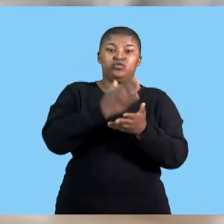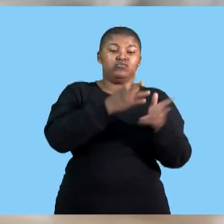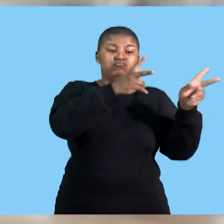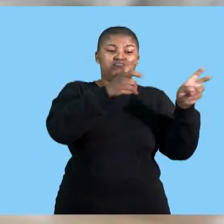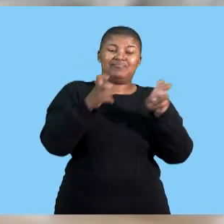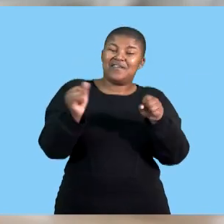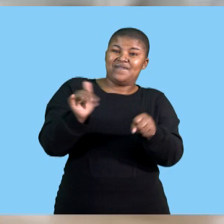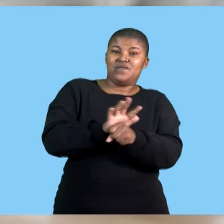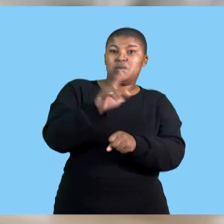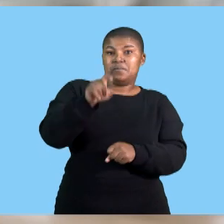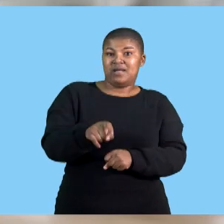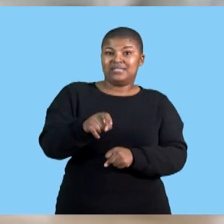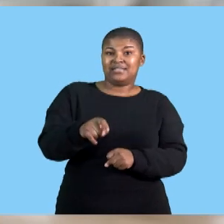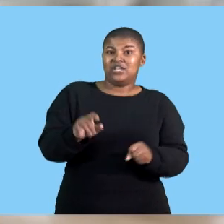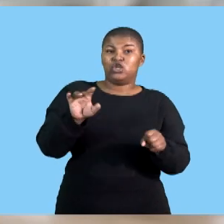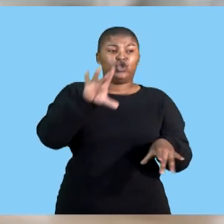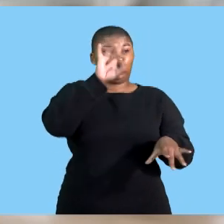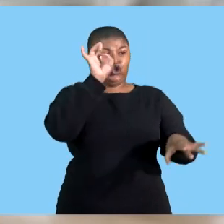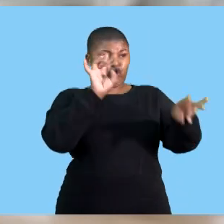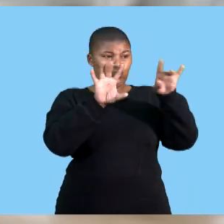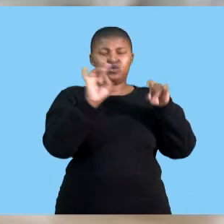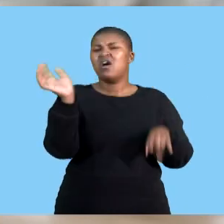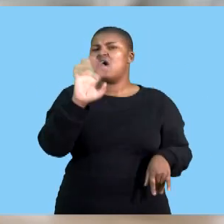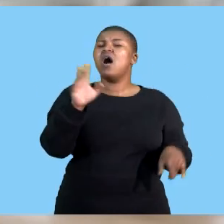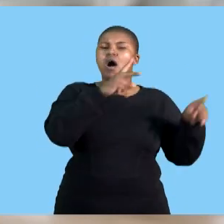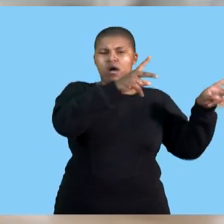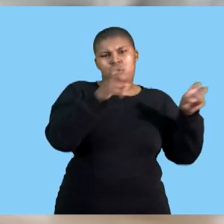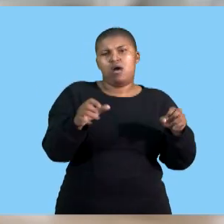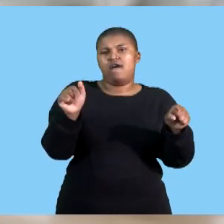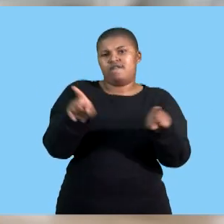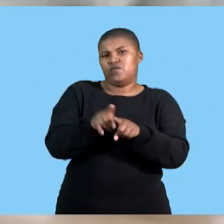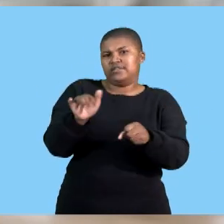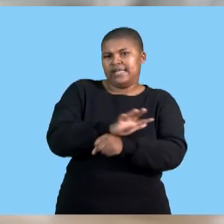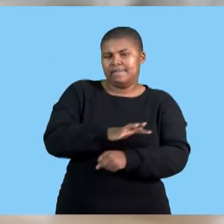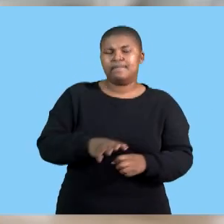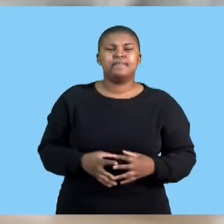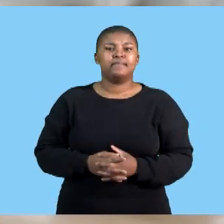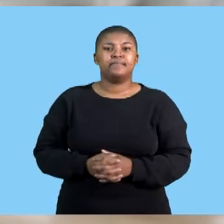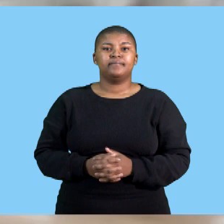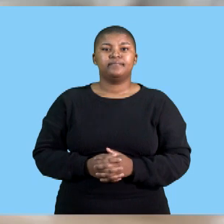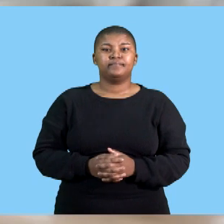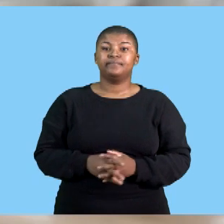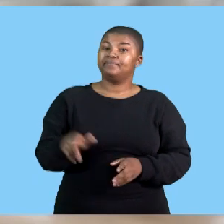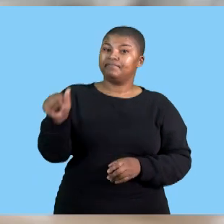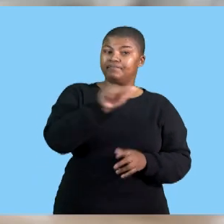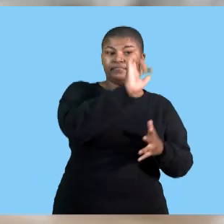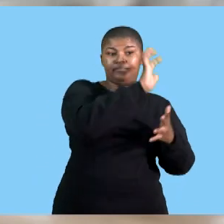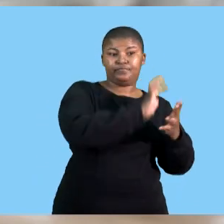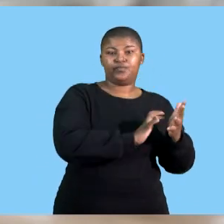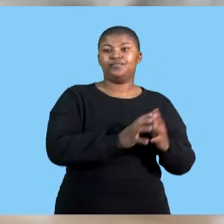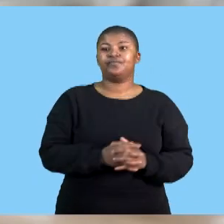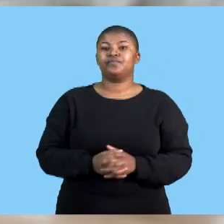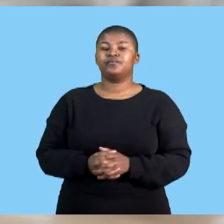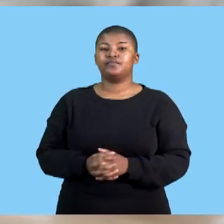the beginning up until the end and not only choose what we feel is relevant for the answer. So let's go back